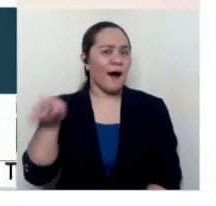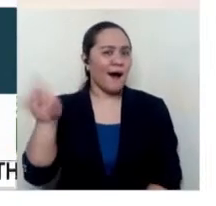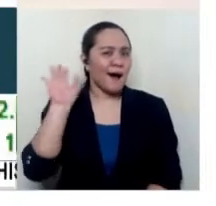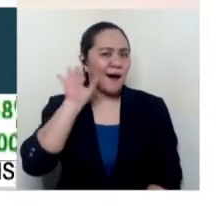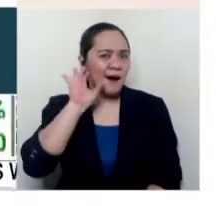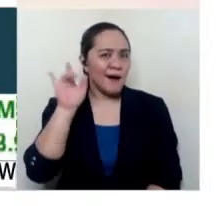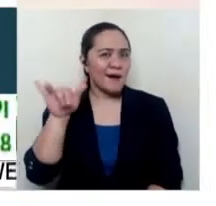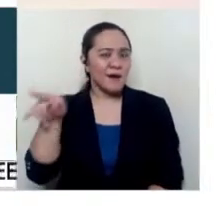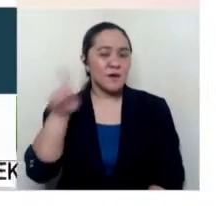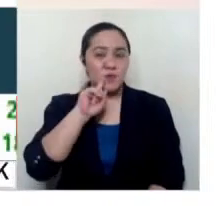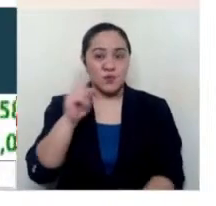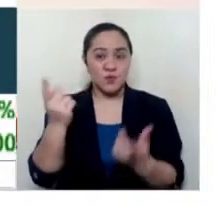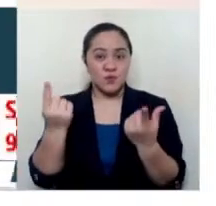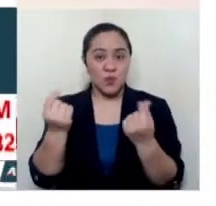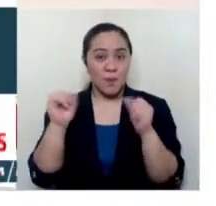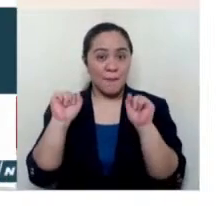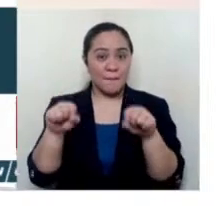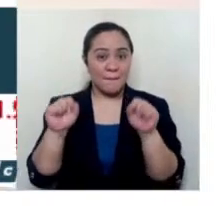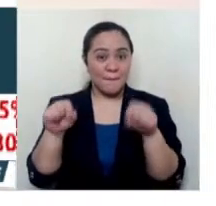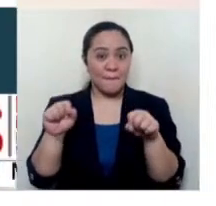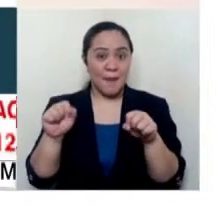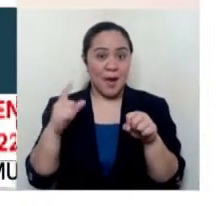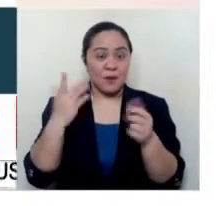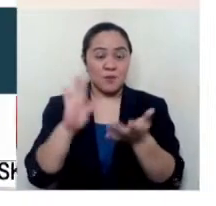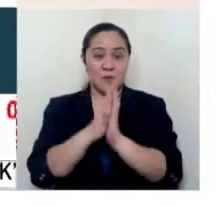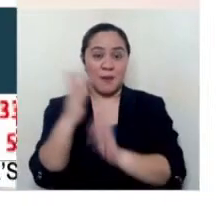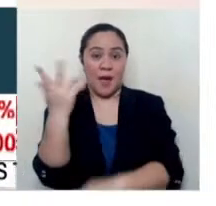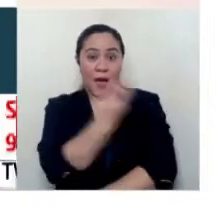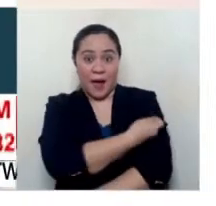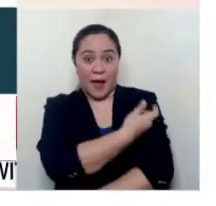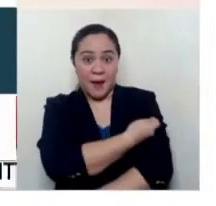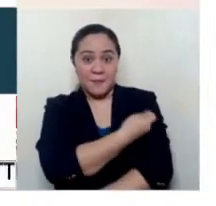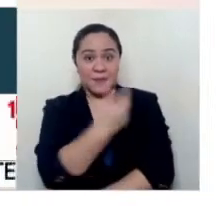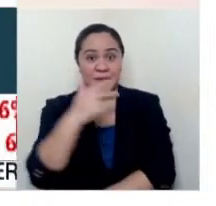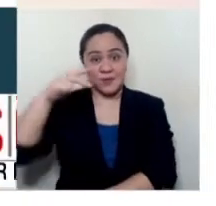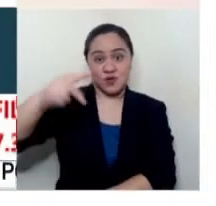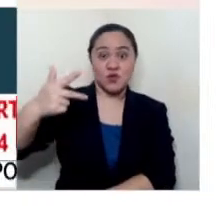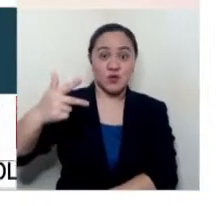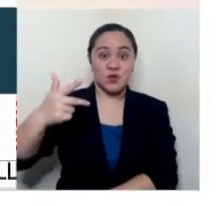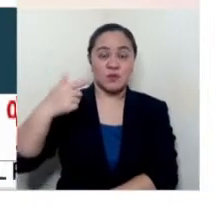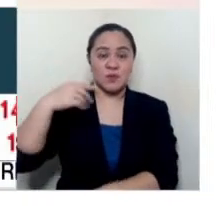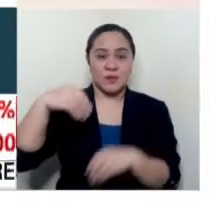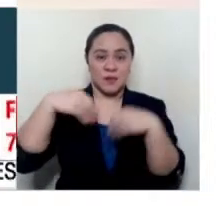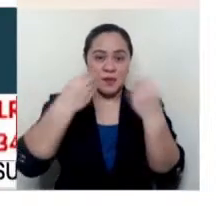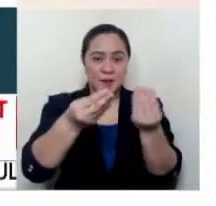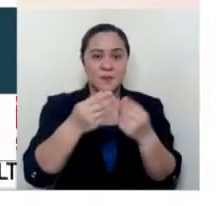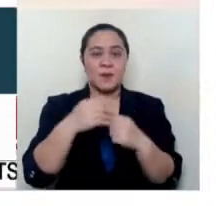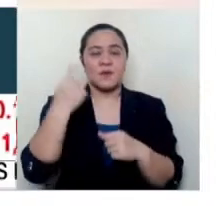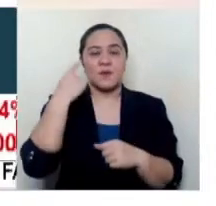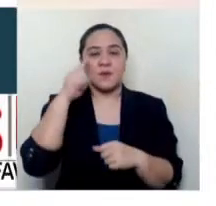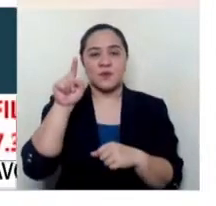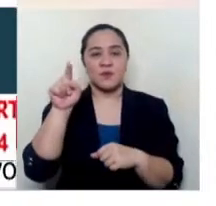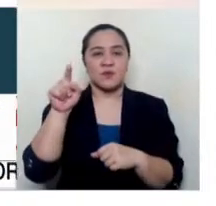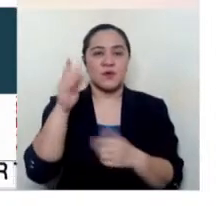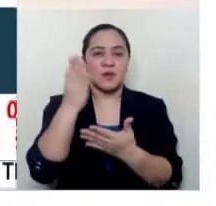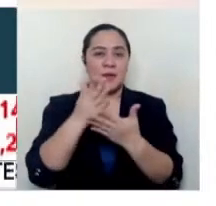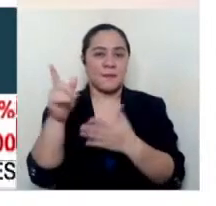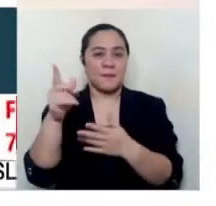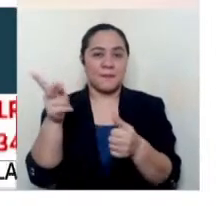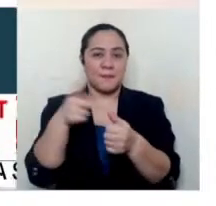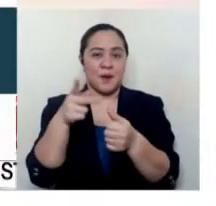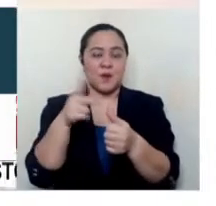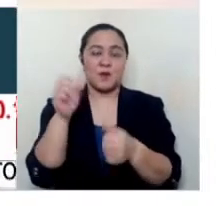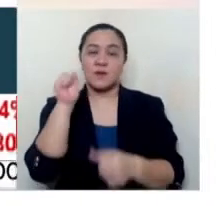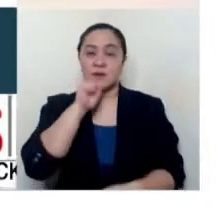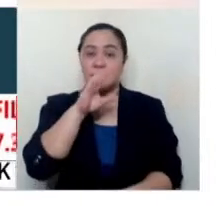be possible third shots or even booster shots not to be given primarily for senior citizens, no,